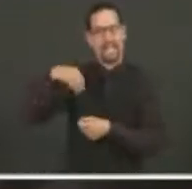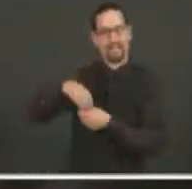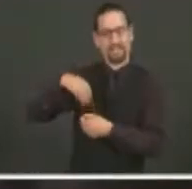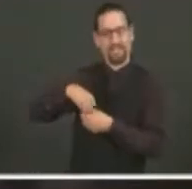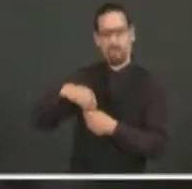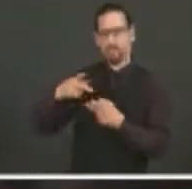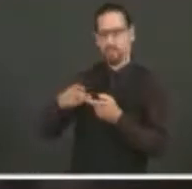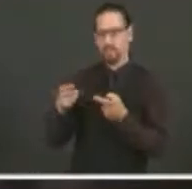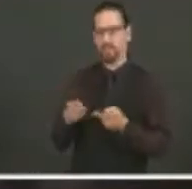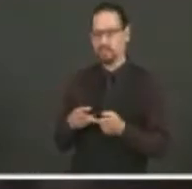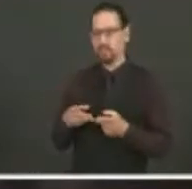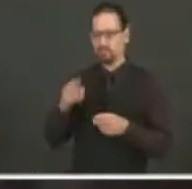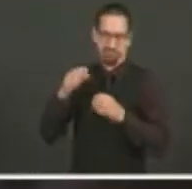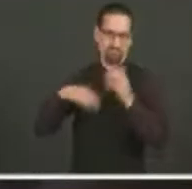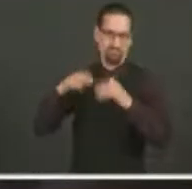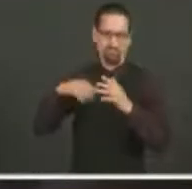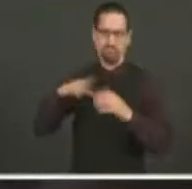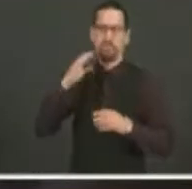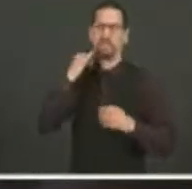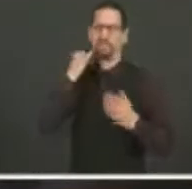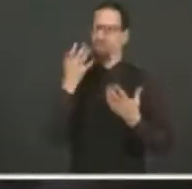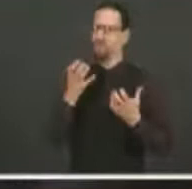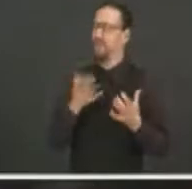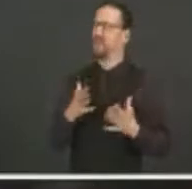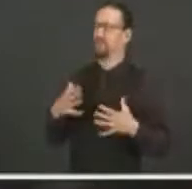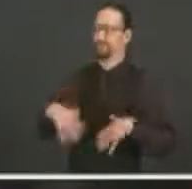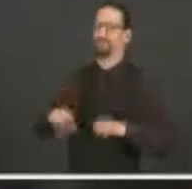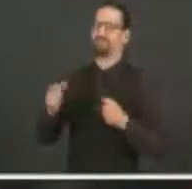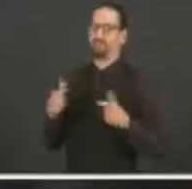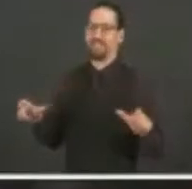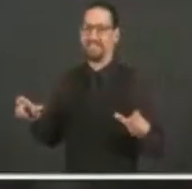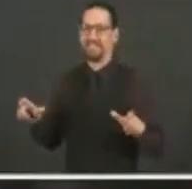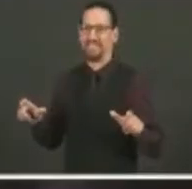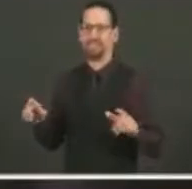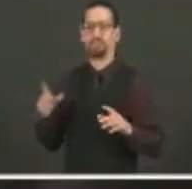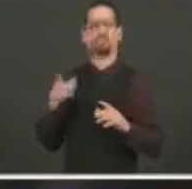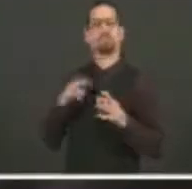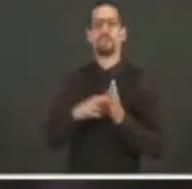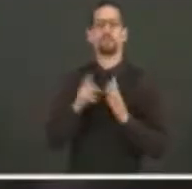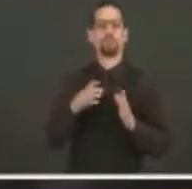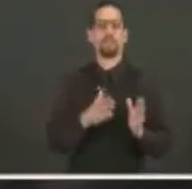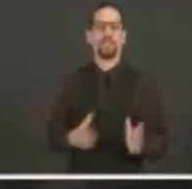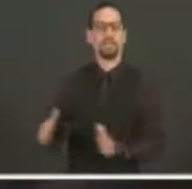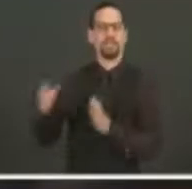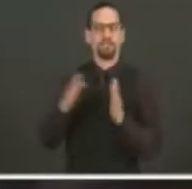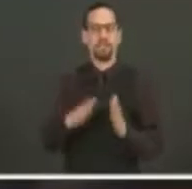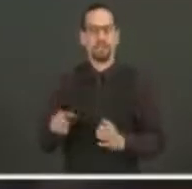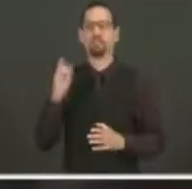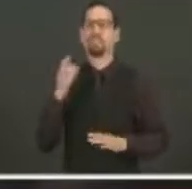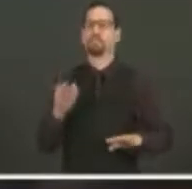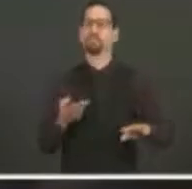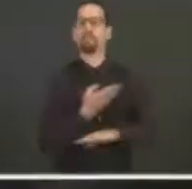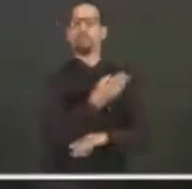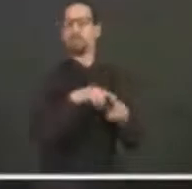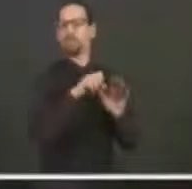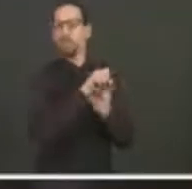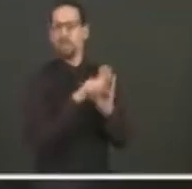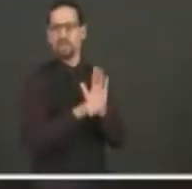that direction, they should even more rapidly be in touch with us because they are required to submit